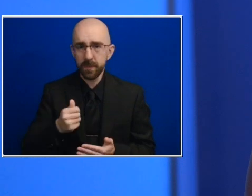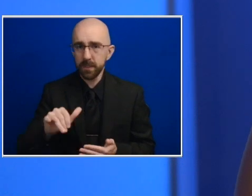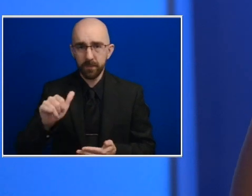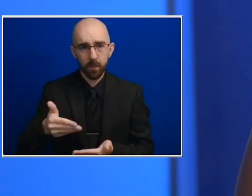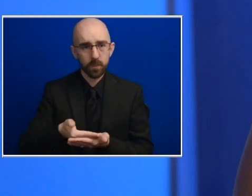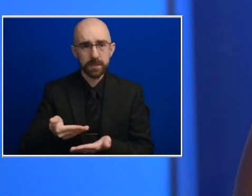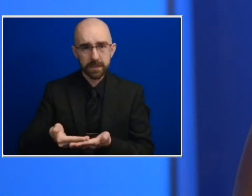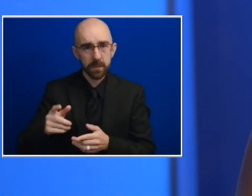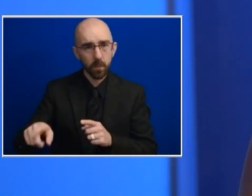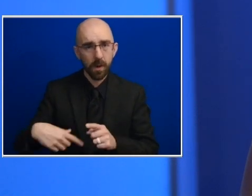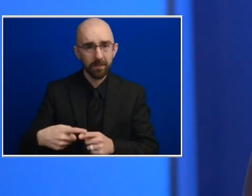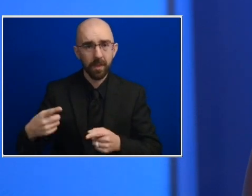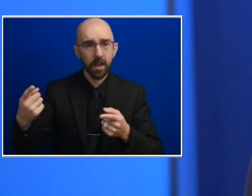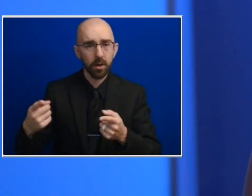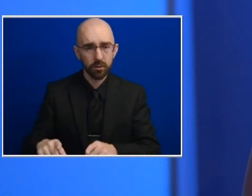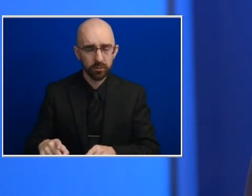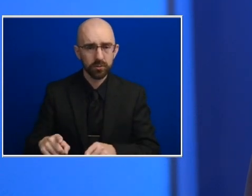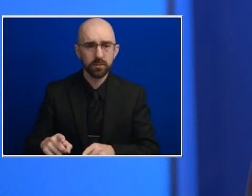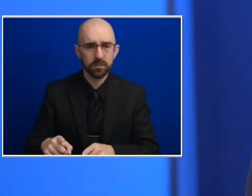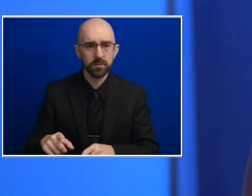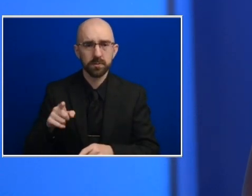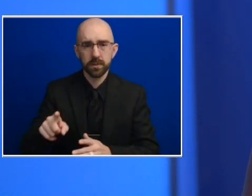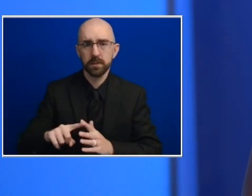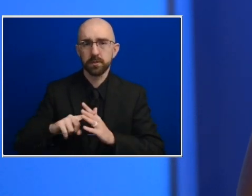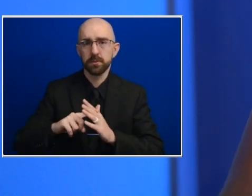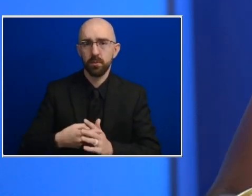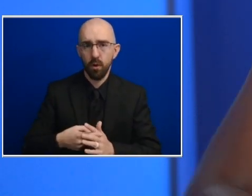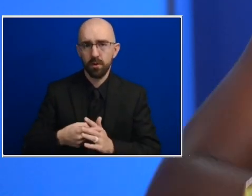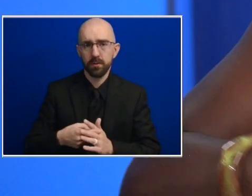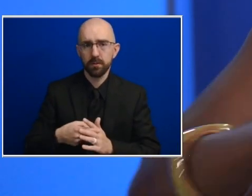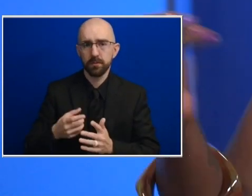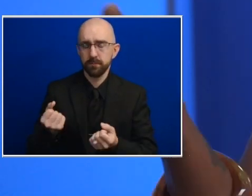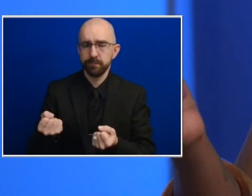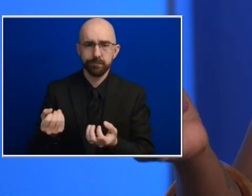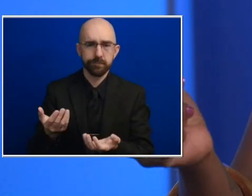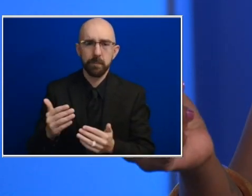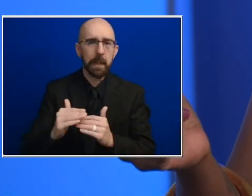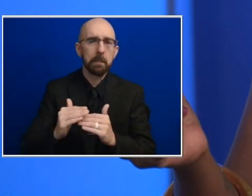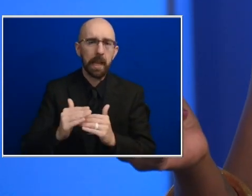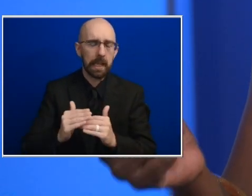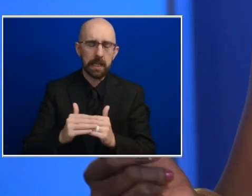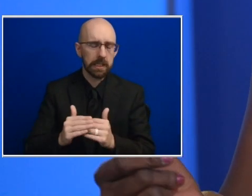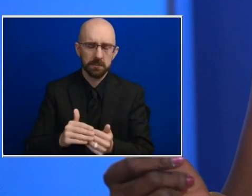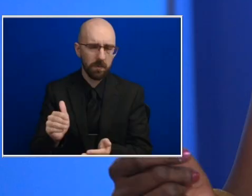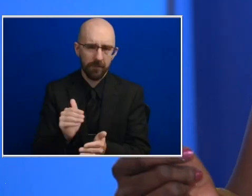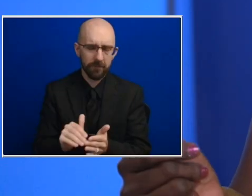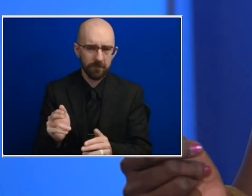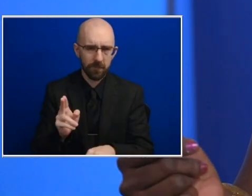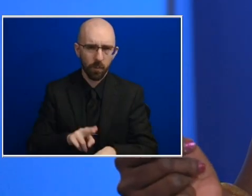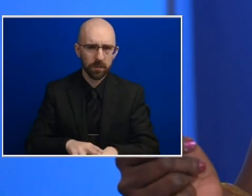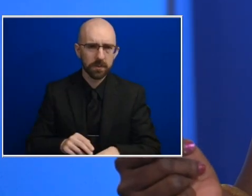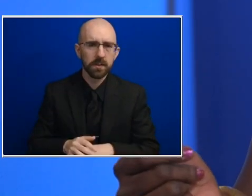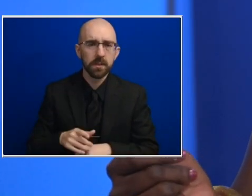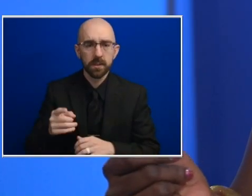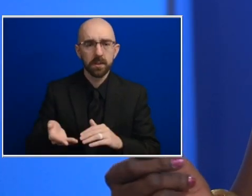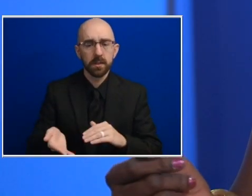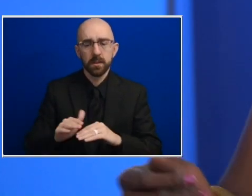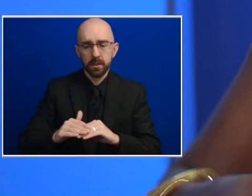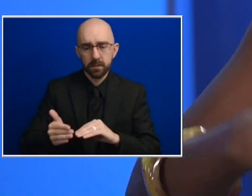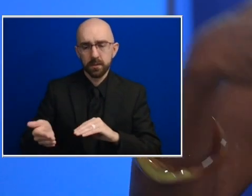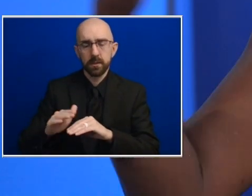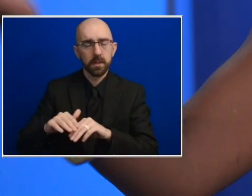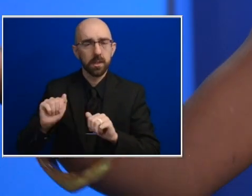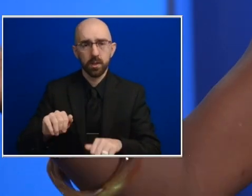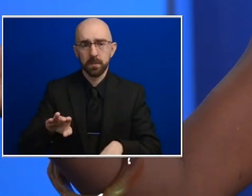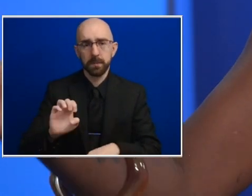occurring, they start minimally, of course, and then they increase from, it can be anywhere from